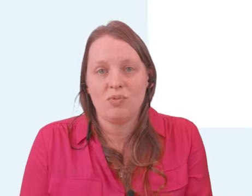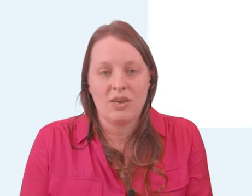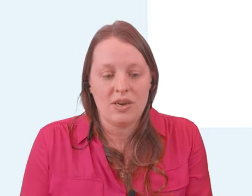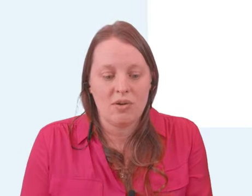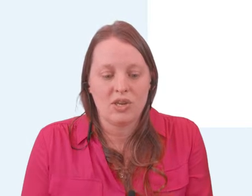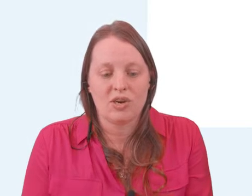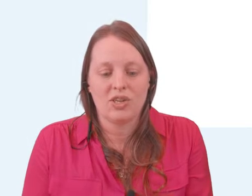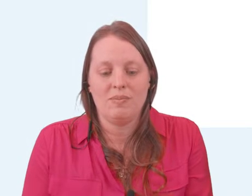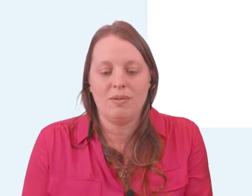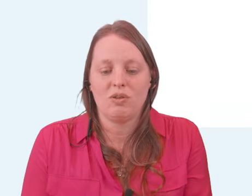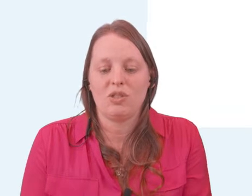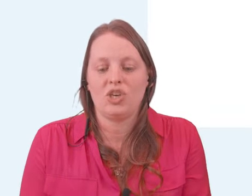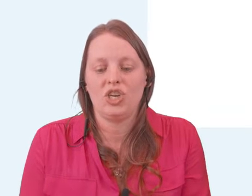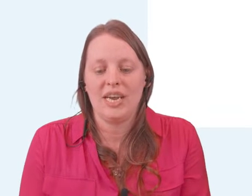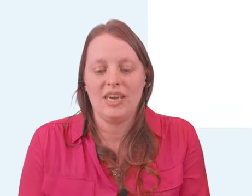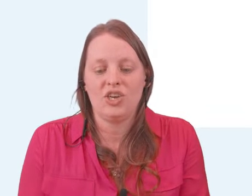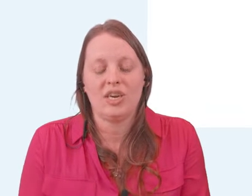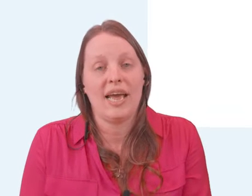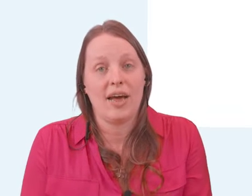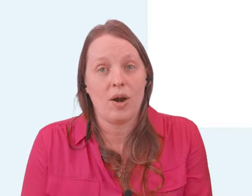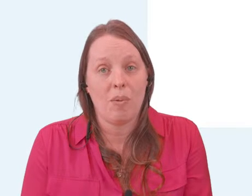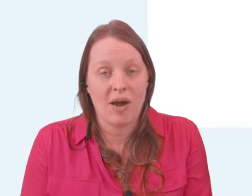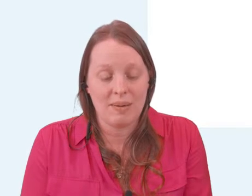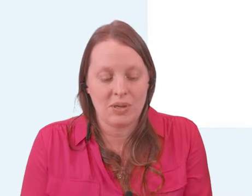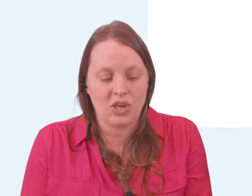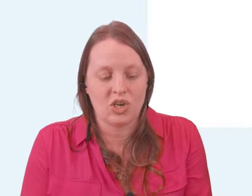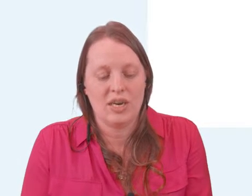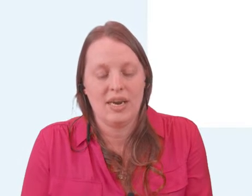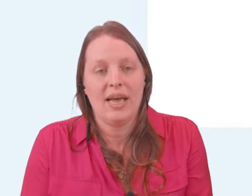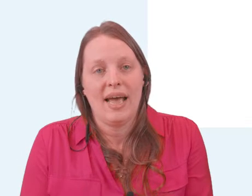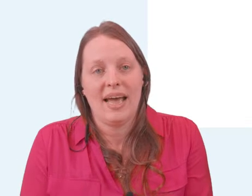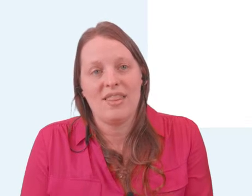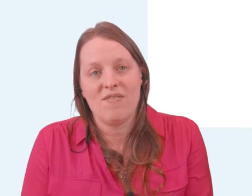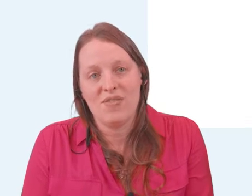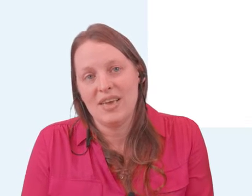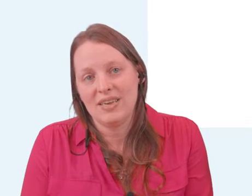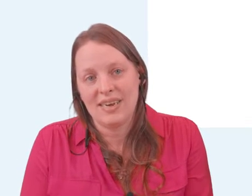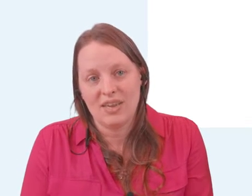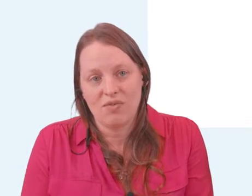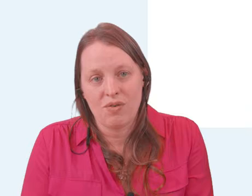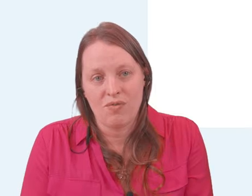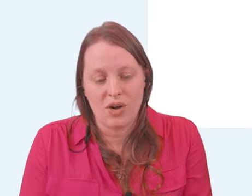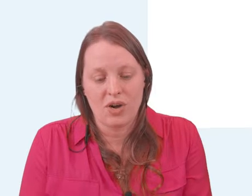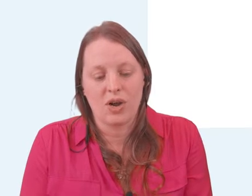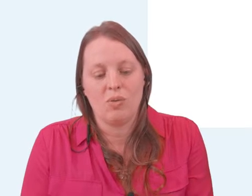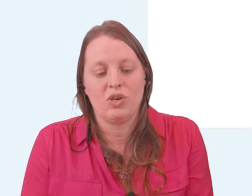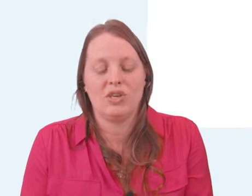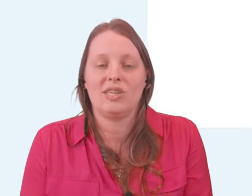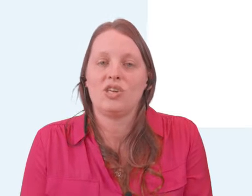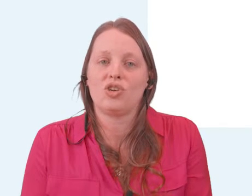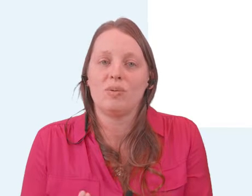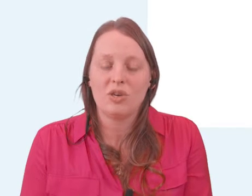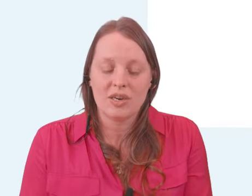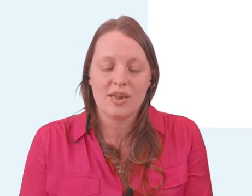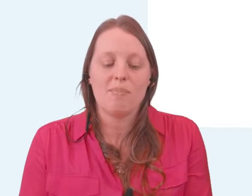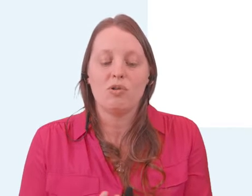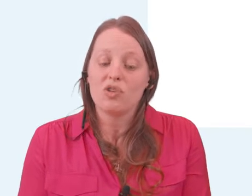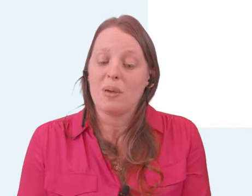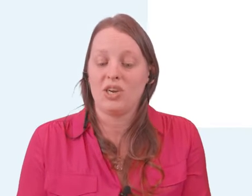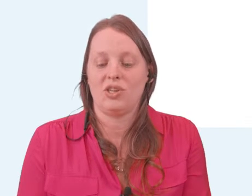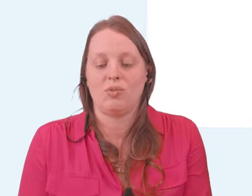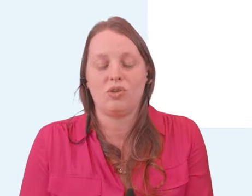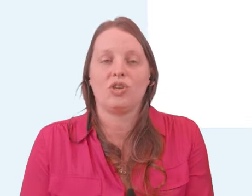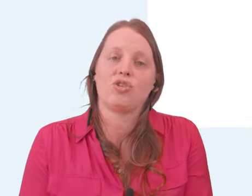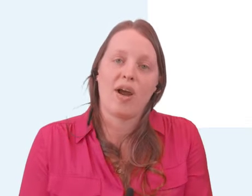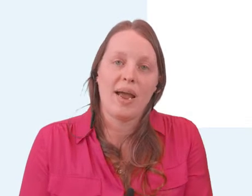Positional means we notice our symptoms with a change in head or body position, and the V stands for vertigo, which is the description that